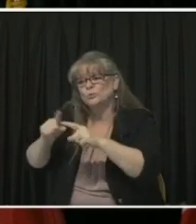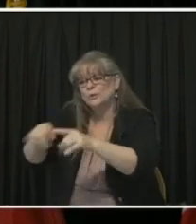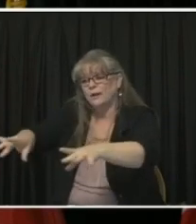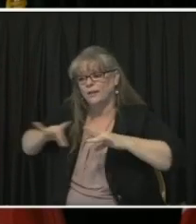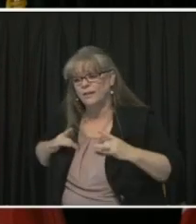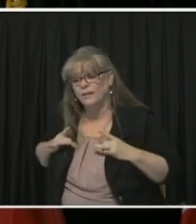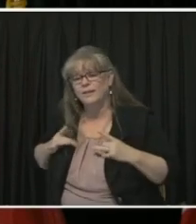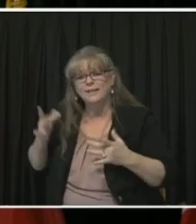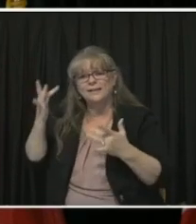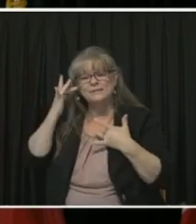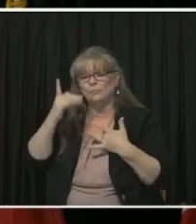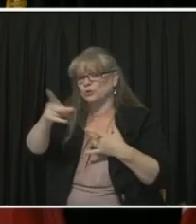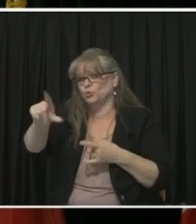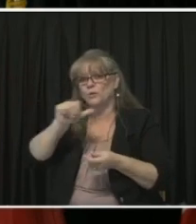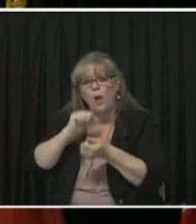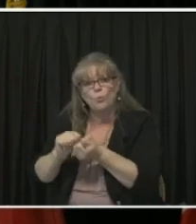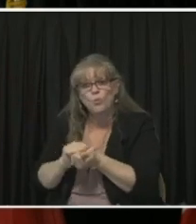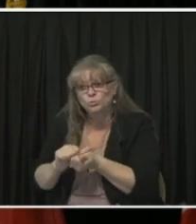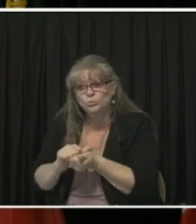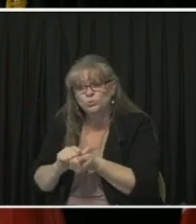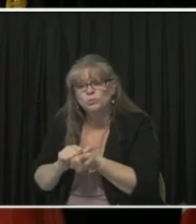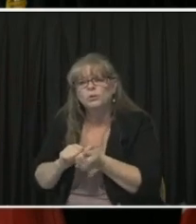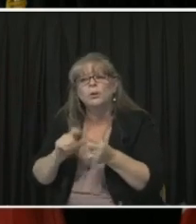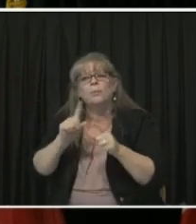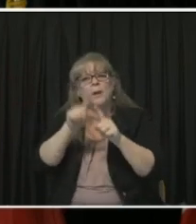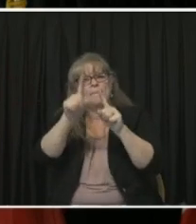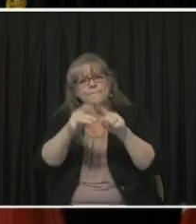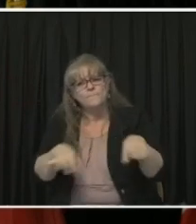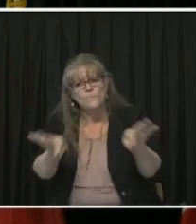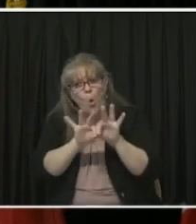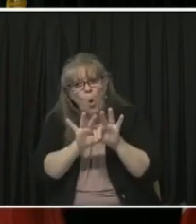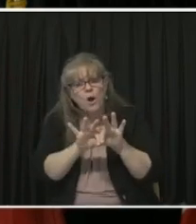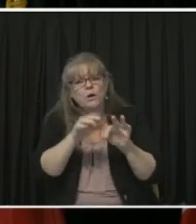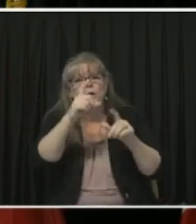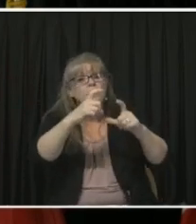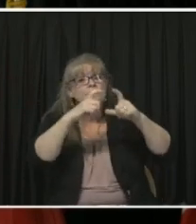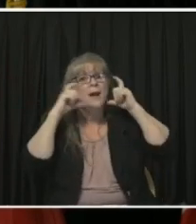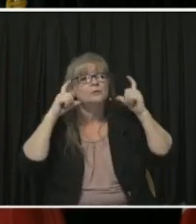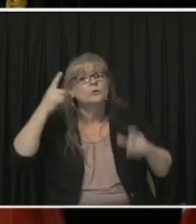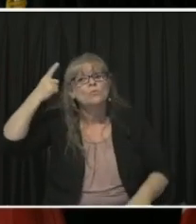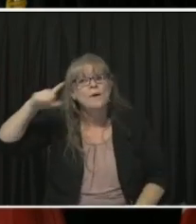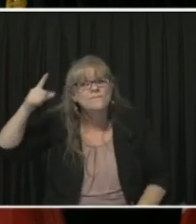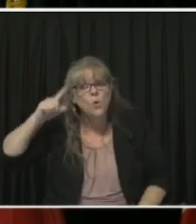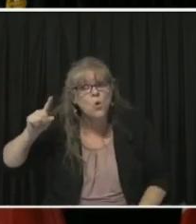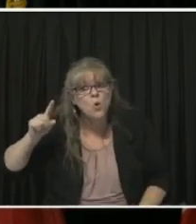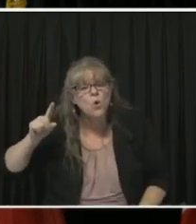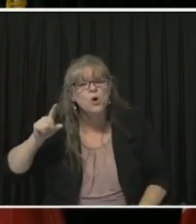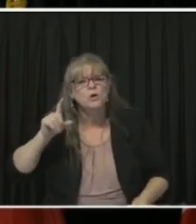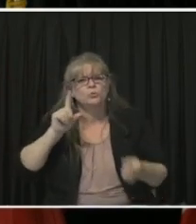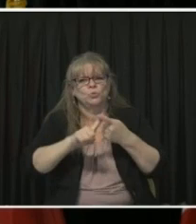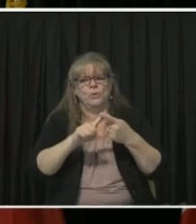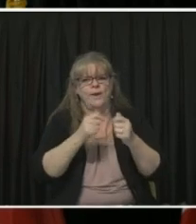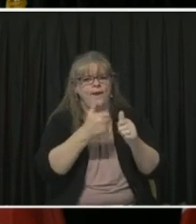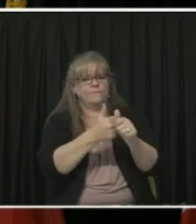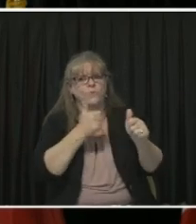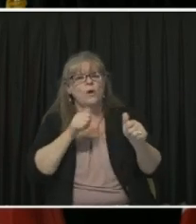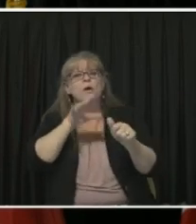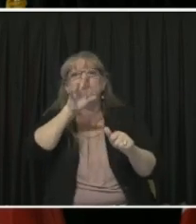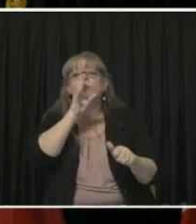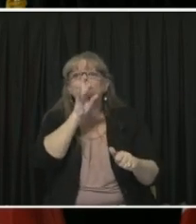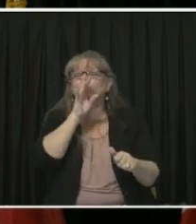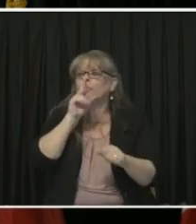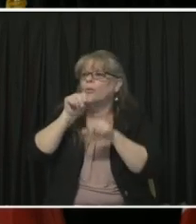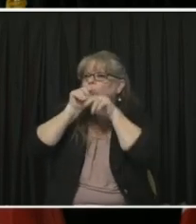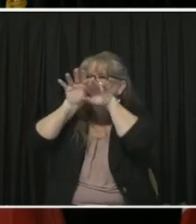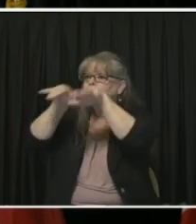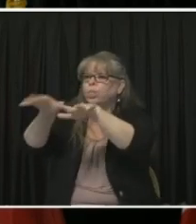out there, but we are using these to avoid large droplets and infection from a virus.